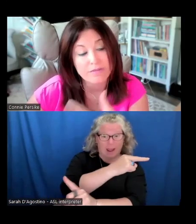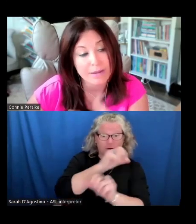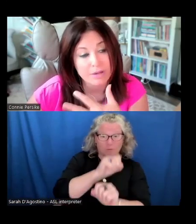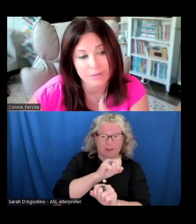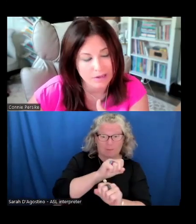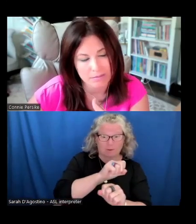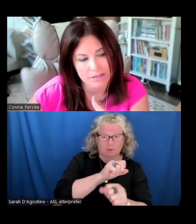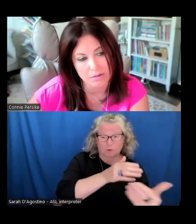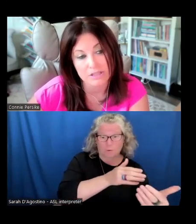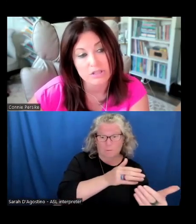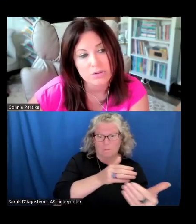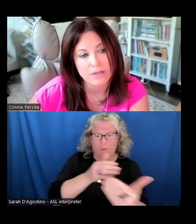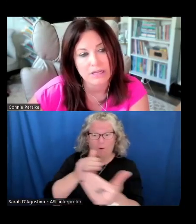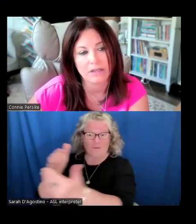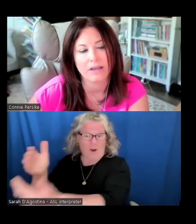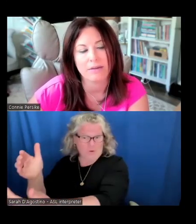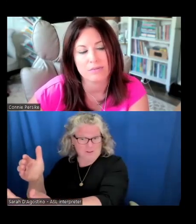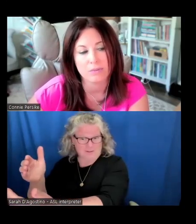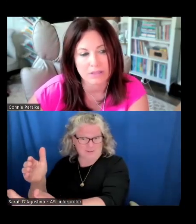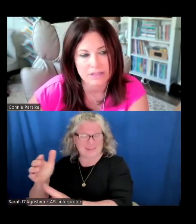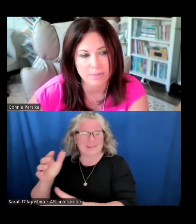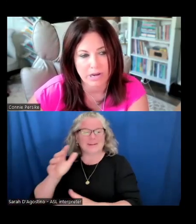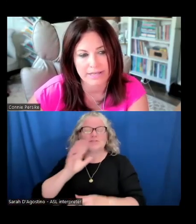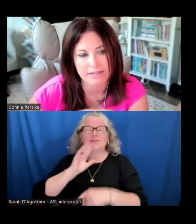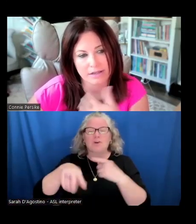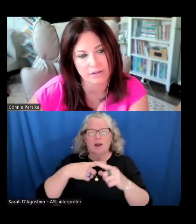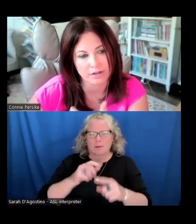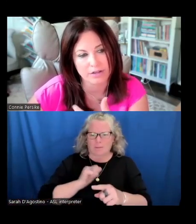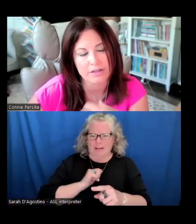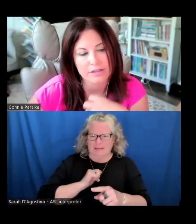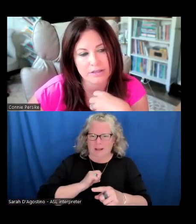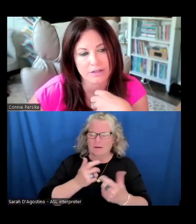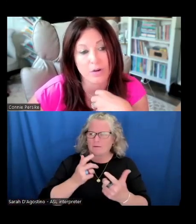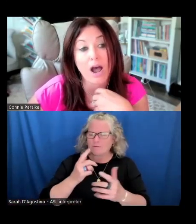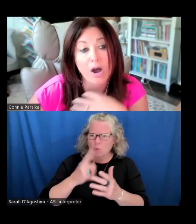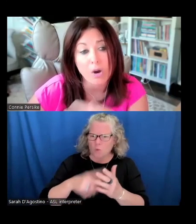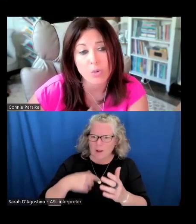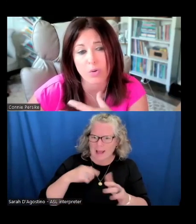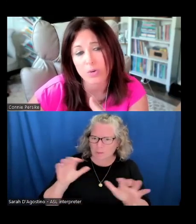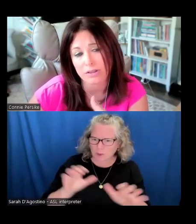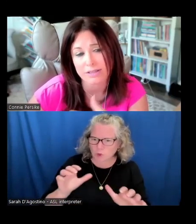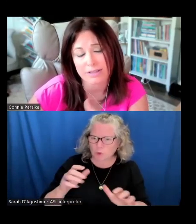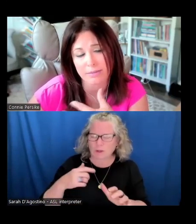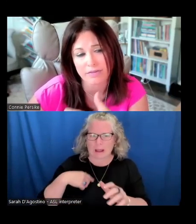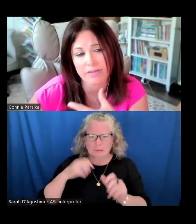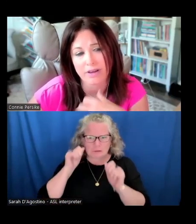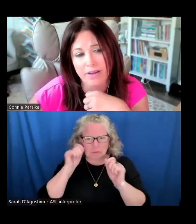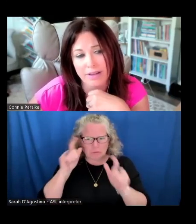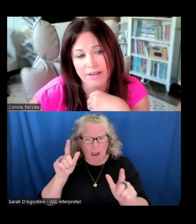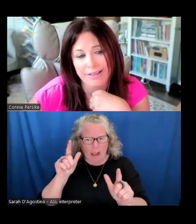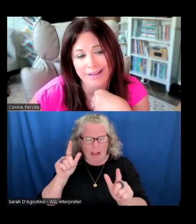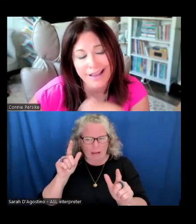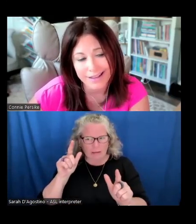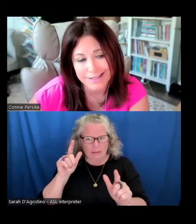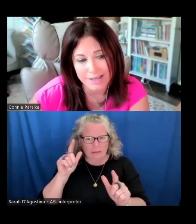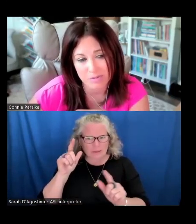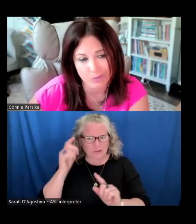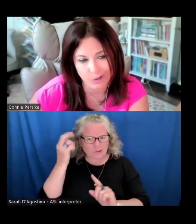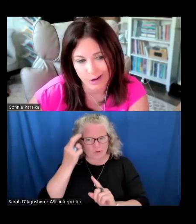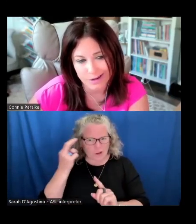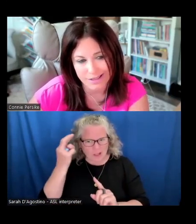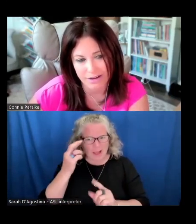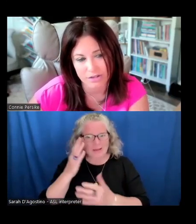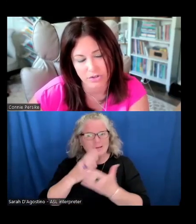of revamping what I was always doing, I was really surprised to learn, how old some of the